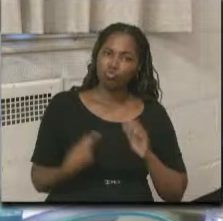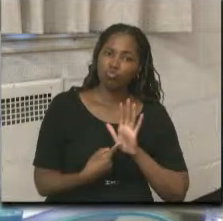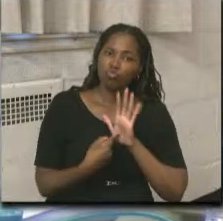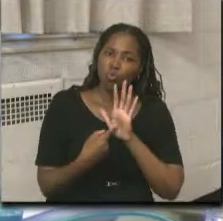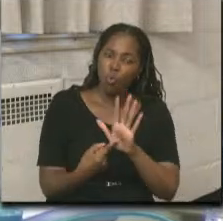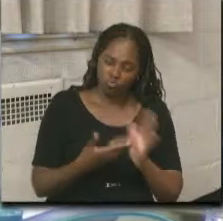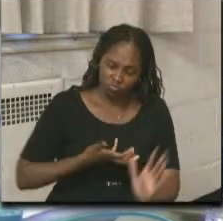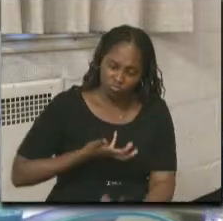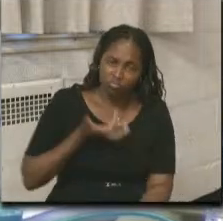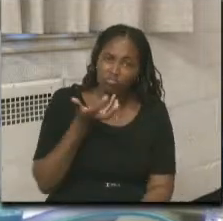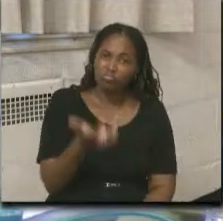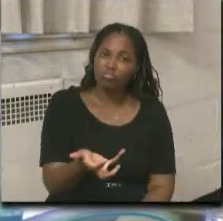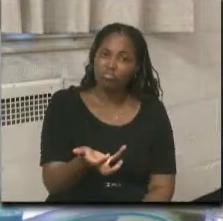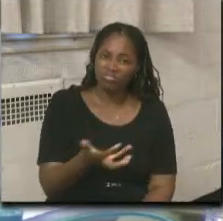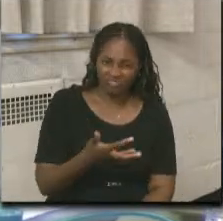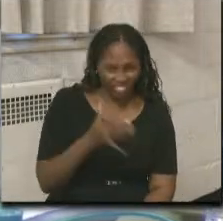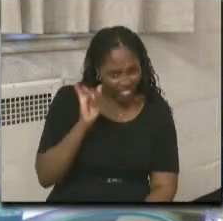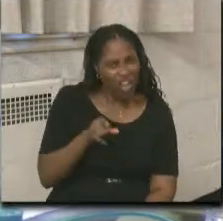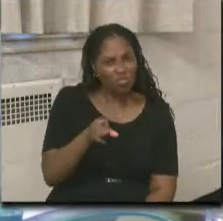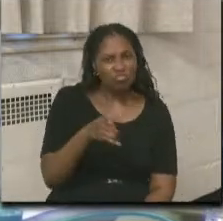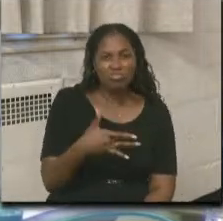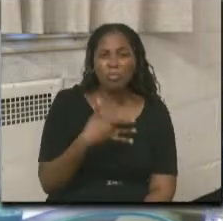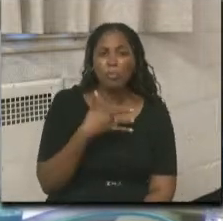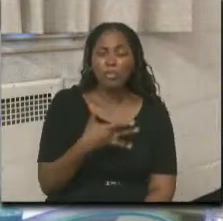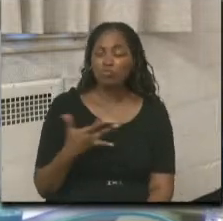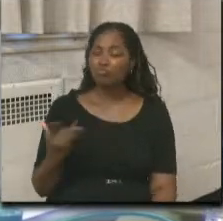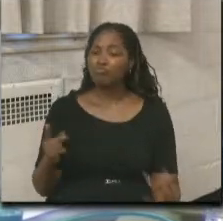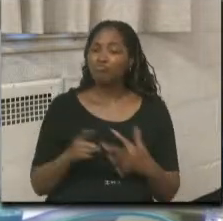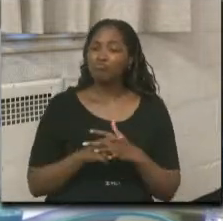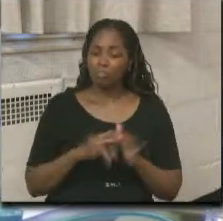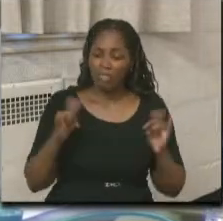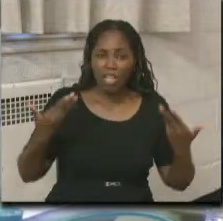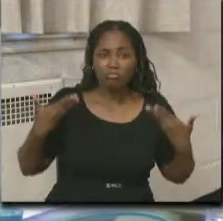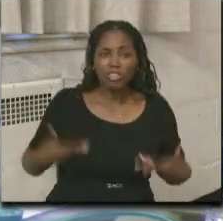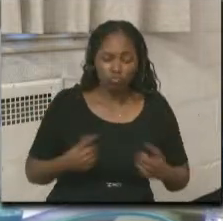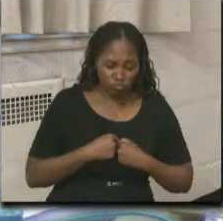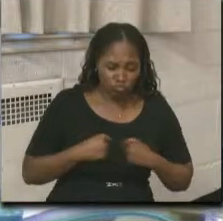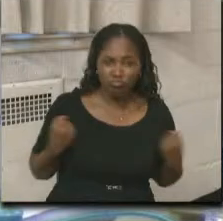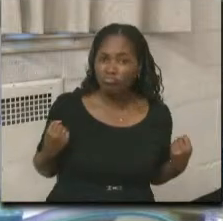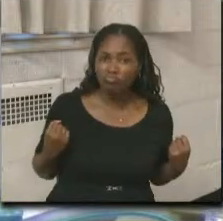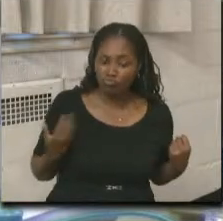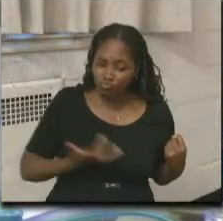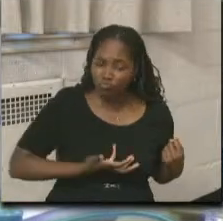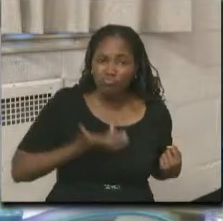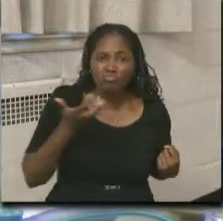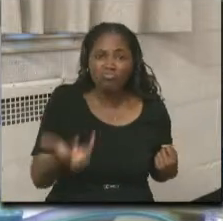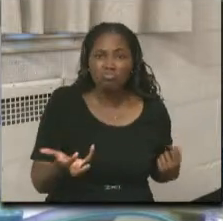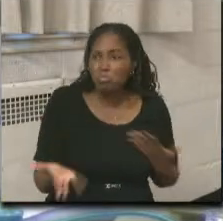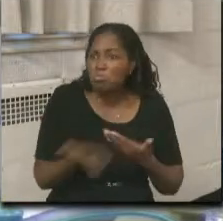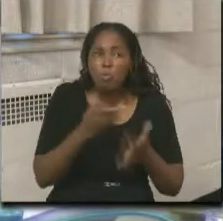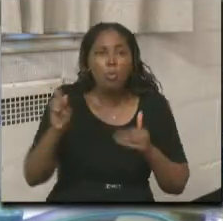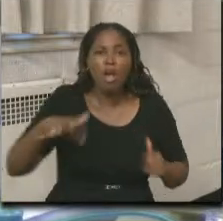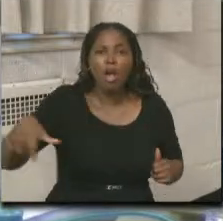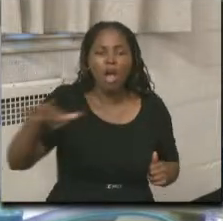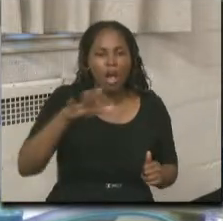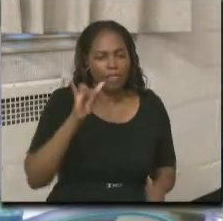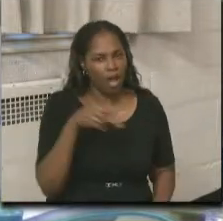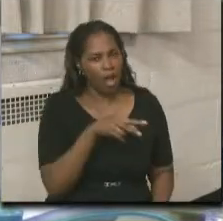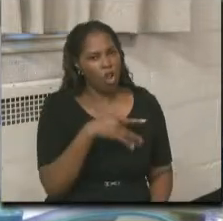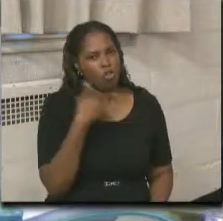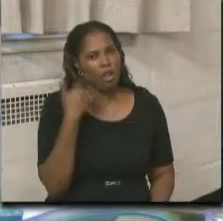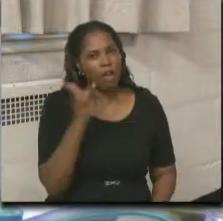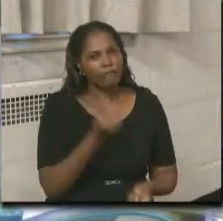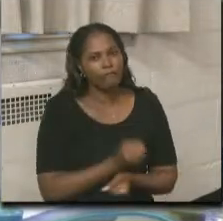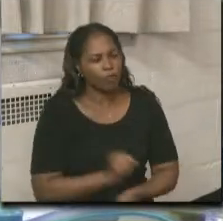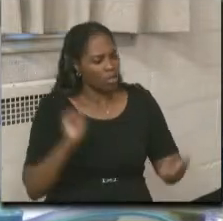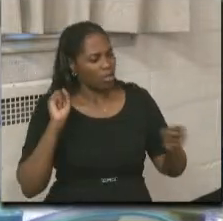up as who you are, no matter where you are, and there's a freedom in that, and I've learned that from you, and I'm